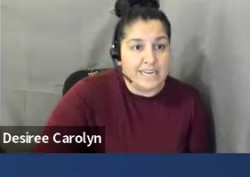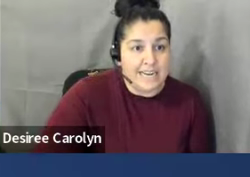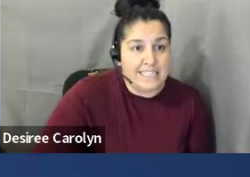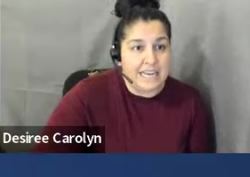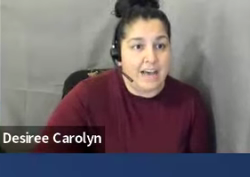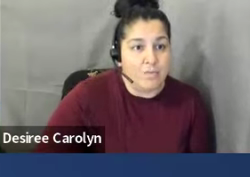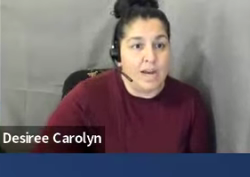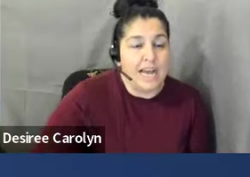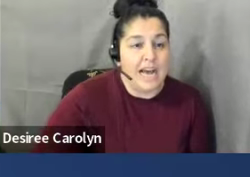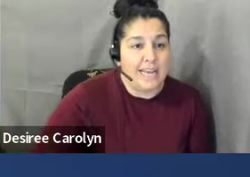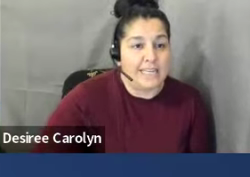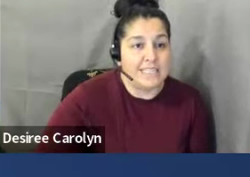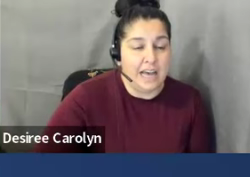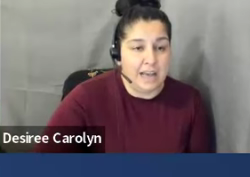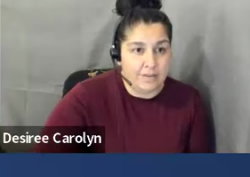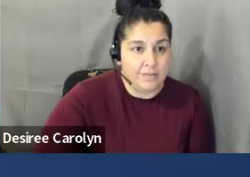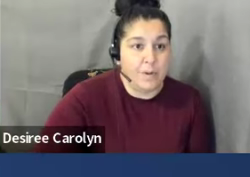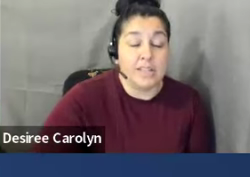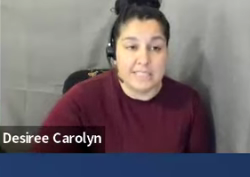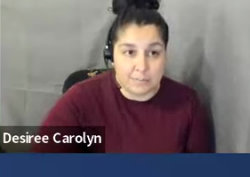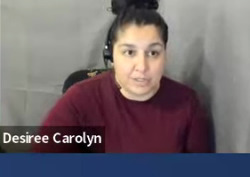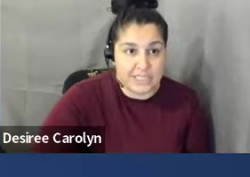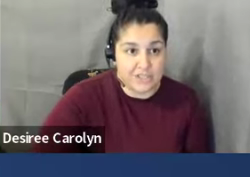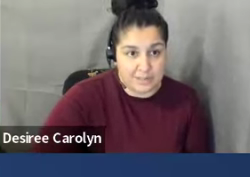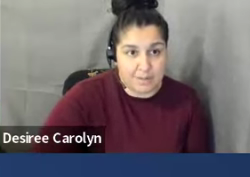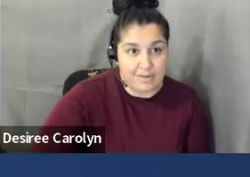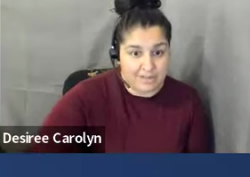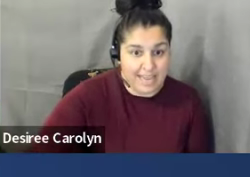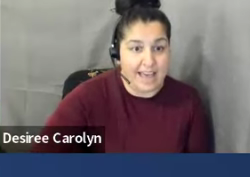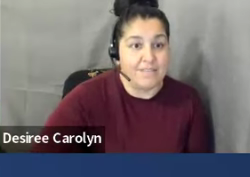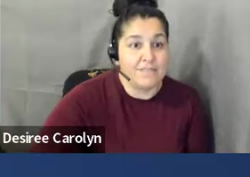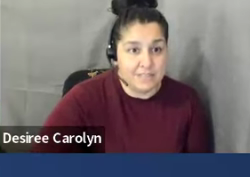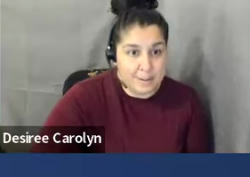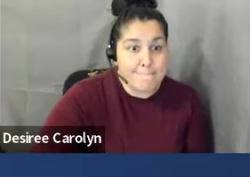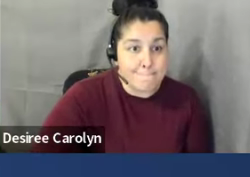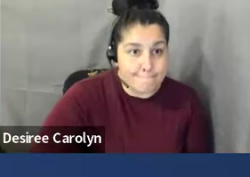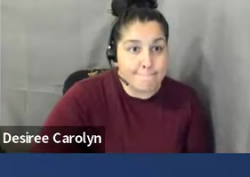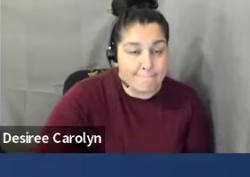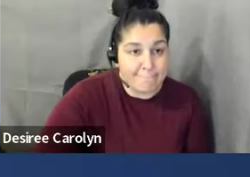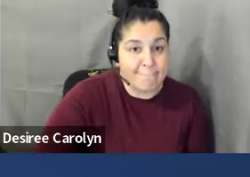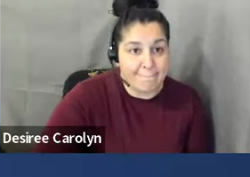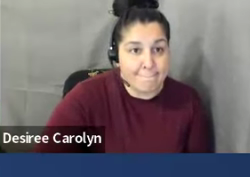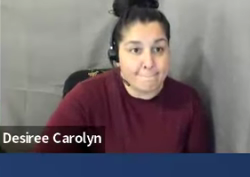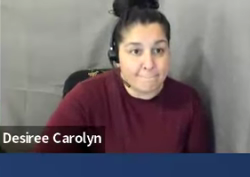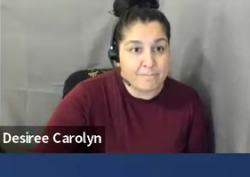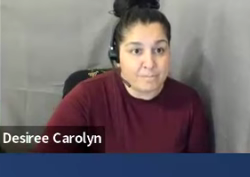we'll get an idea of what kind of policy and procedures and background they have.